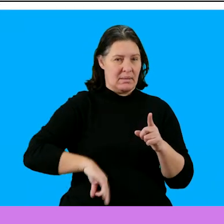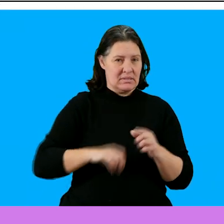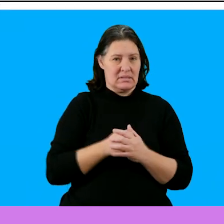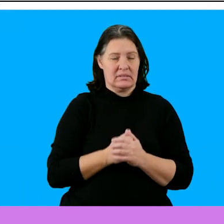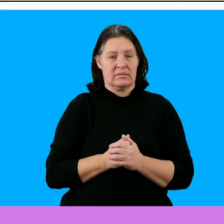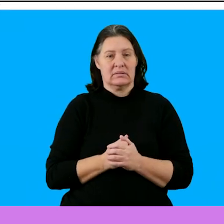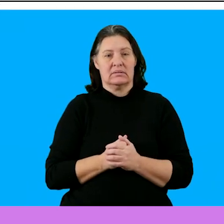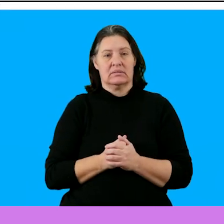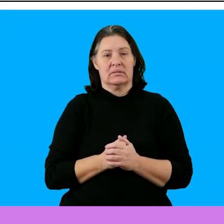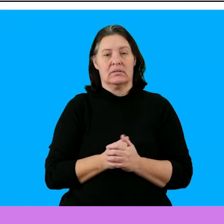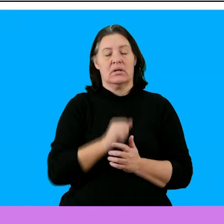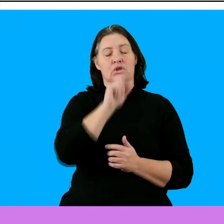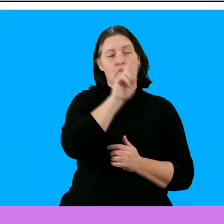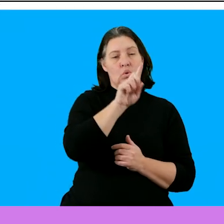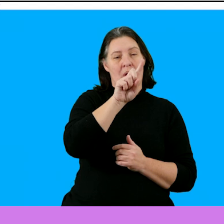income,